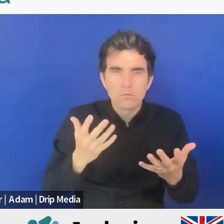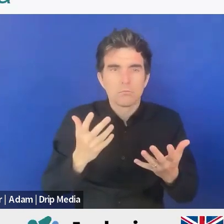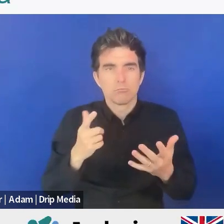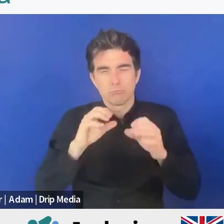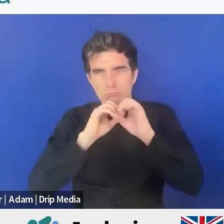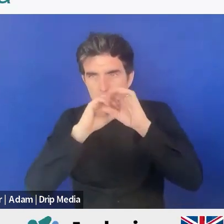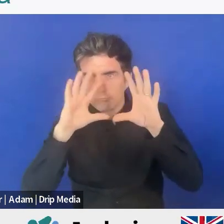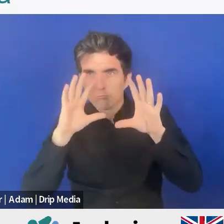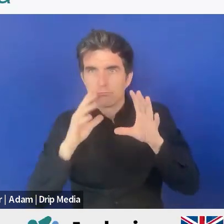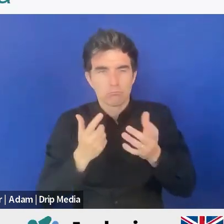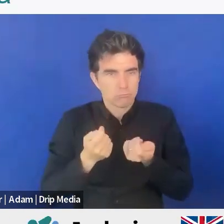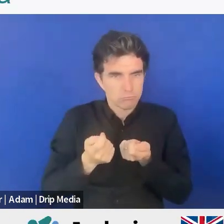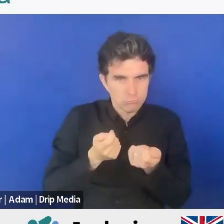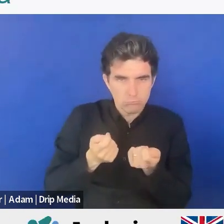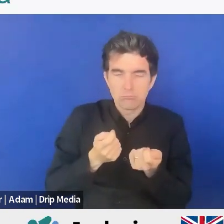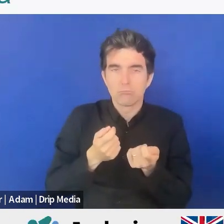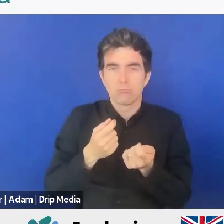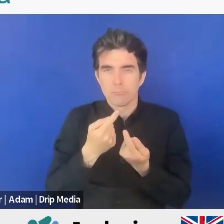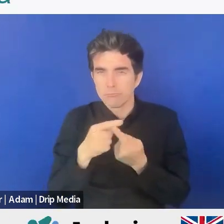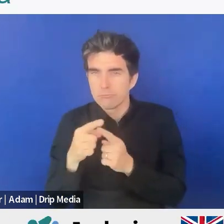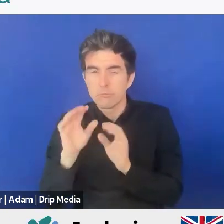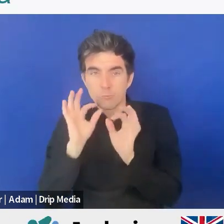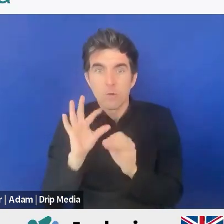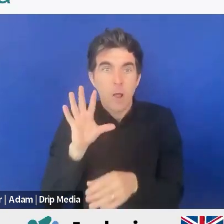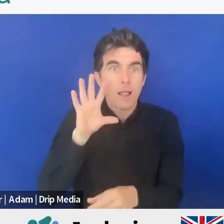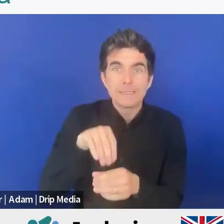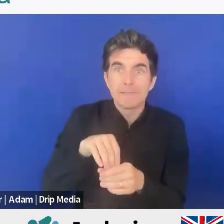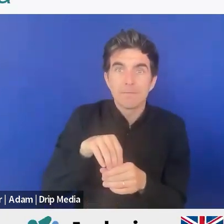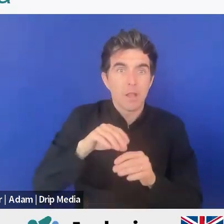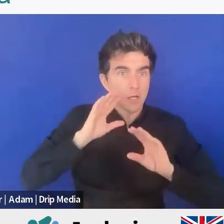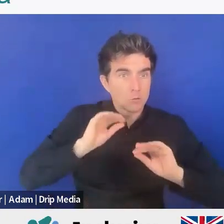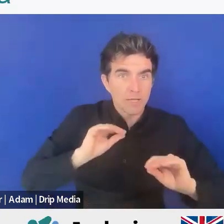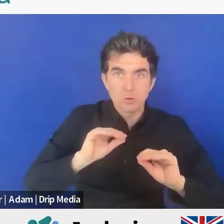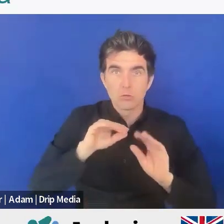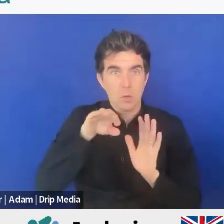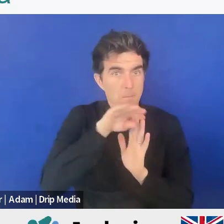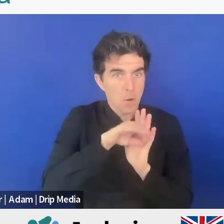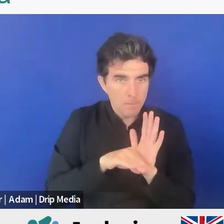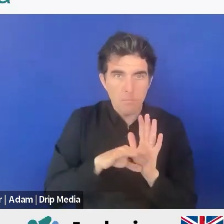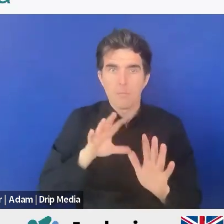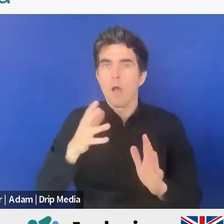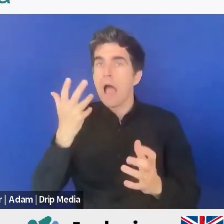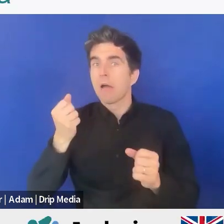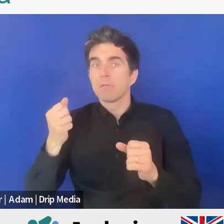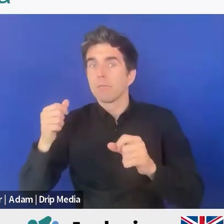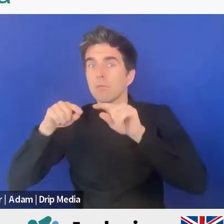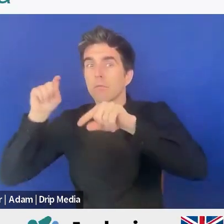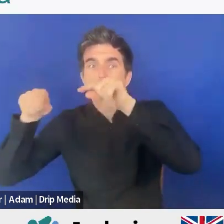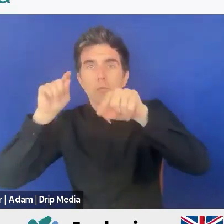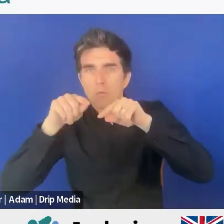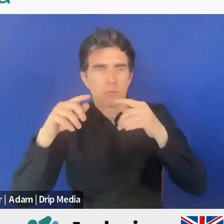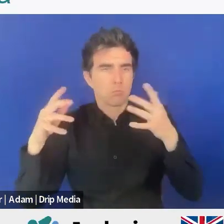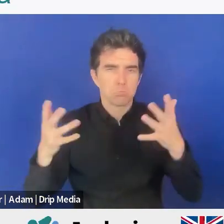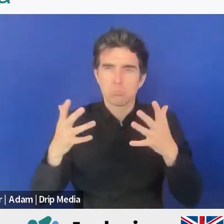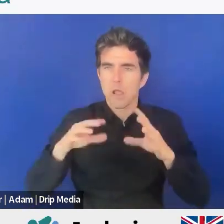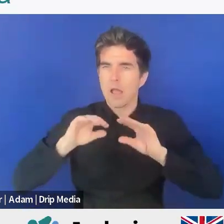specific inclusive education programs versus some of the wider engagement that we do across all aspects of education.